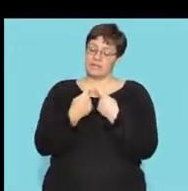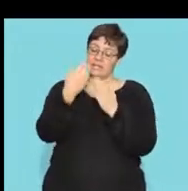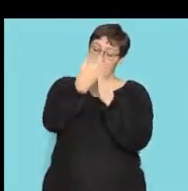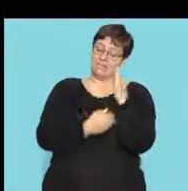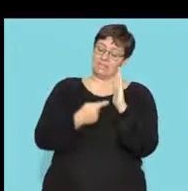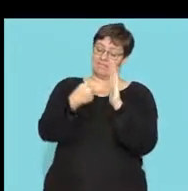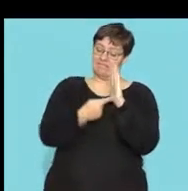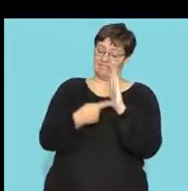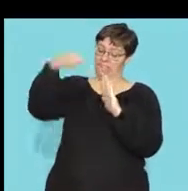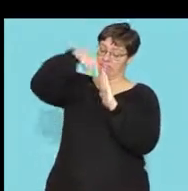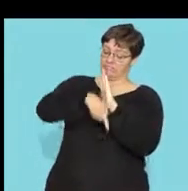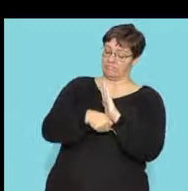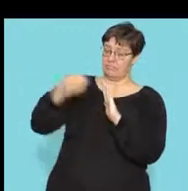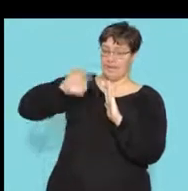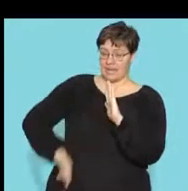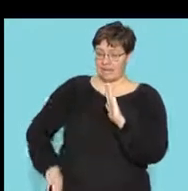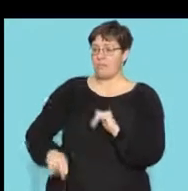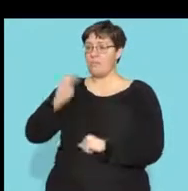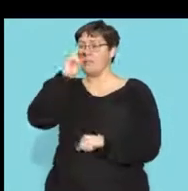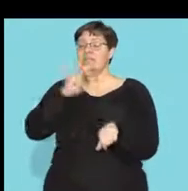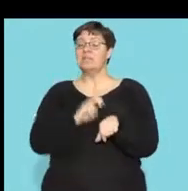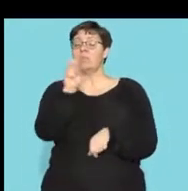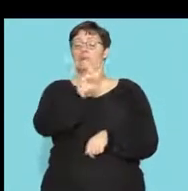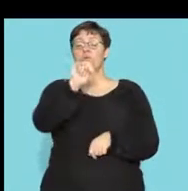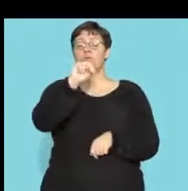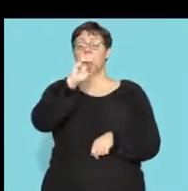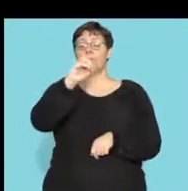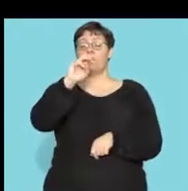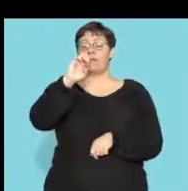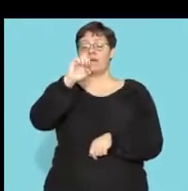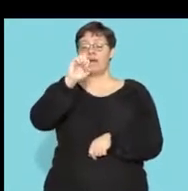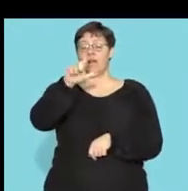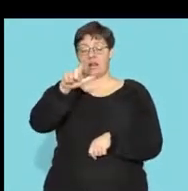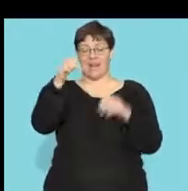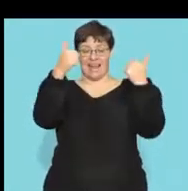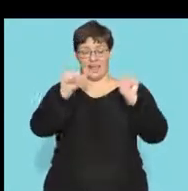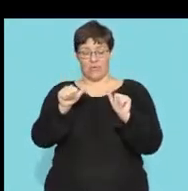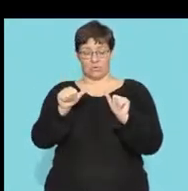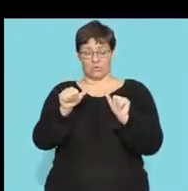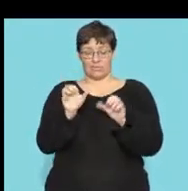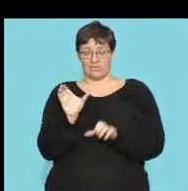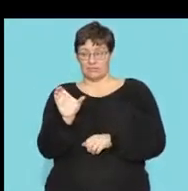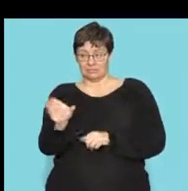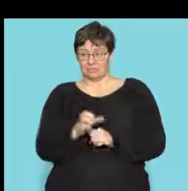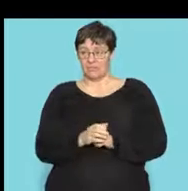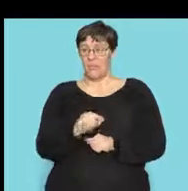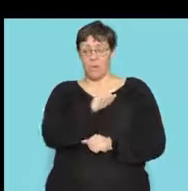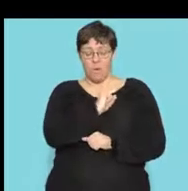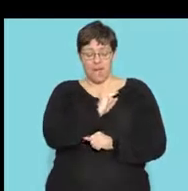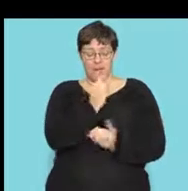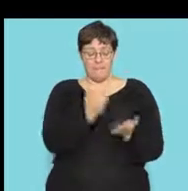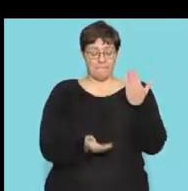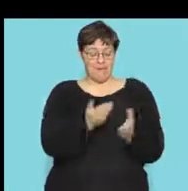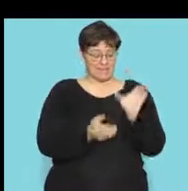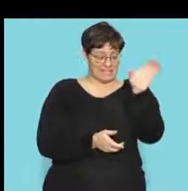comprehensive income, I need my nominal account section. Obviously, there may be information in the balance